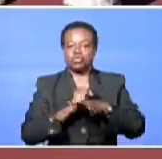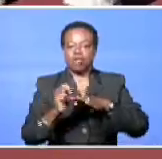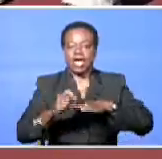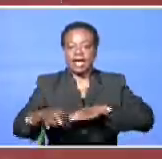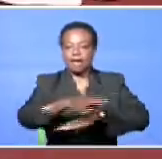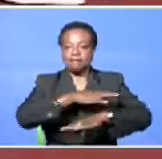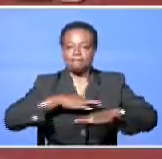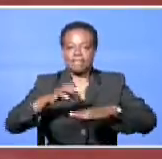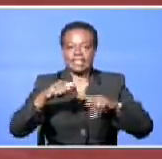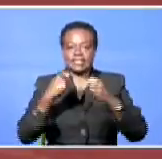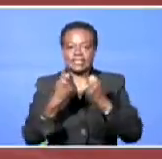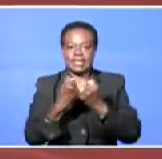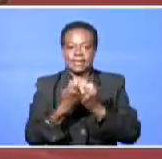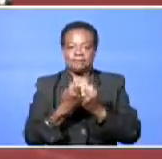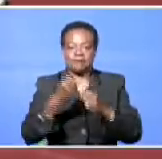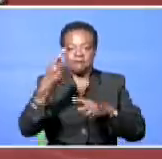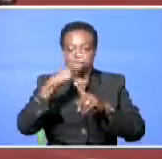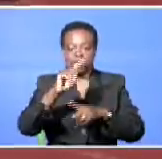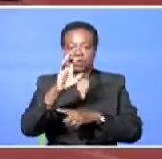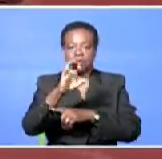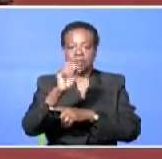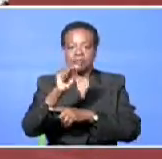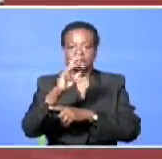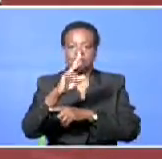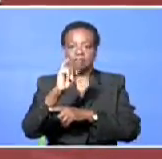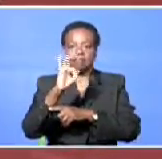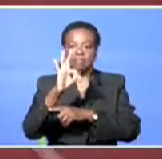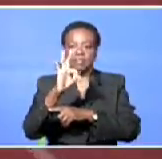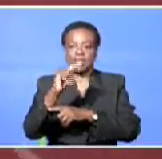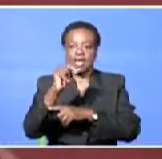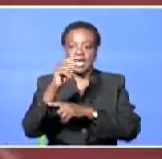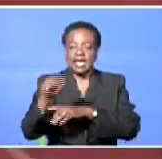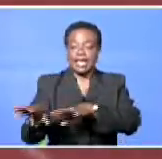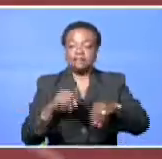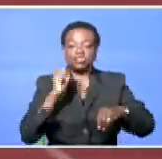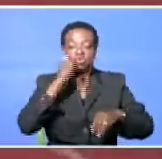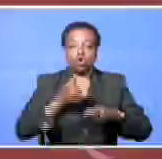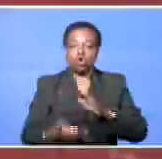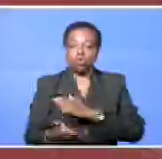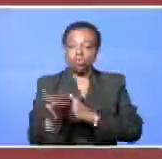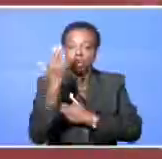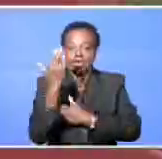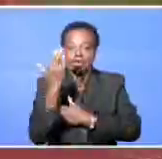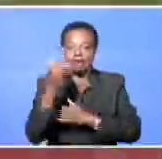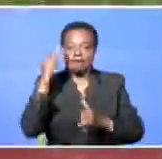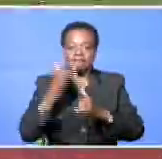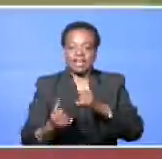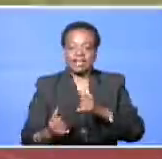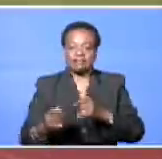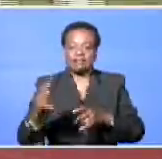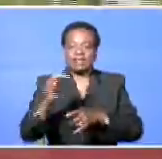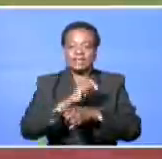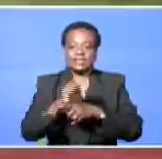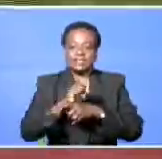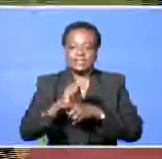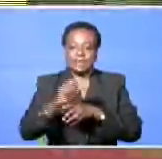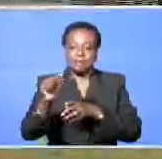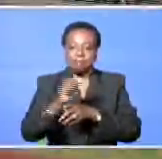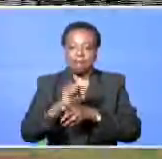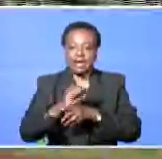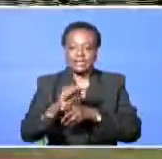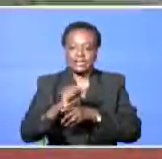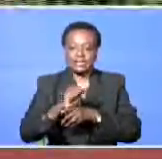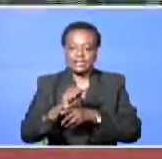leave early tomorrow morning for the Cayman Islands. A final team meeting and practice held yesterday, with an emphasis being put on